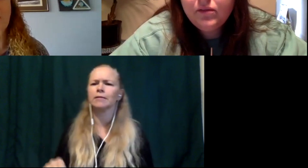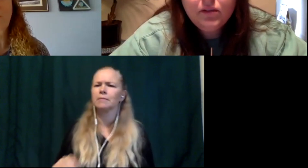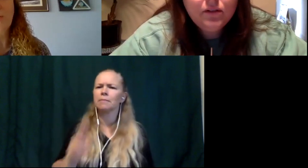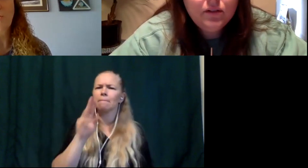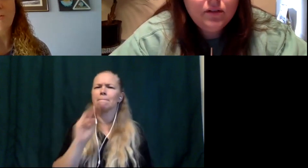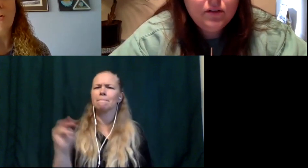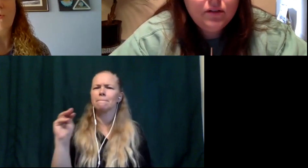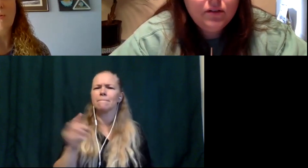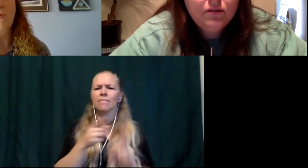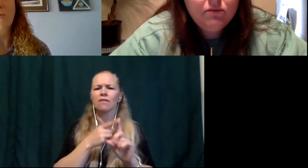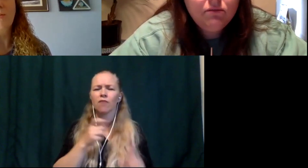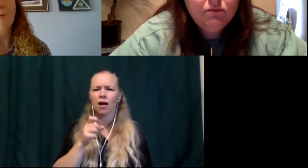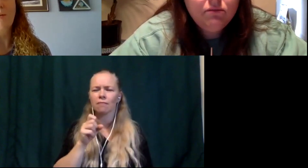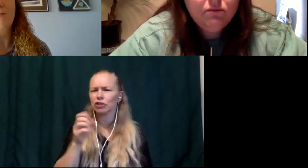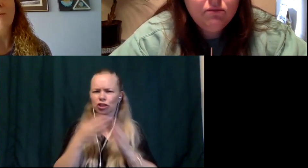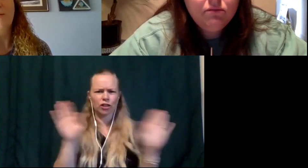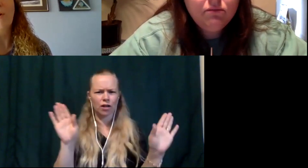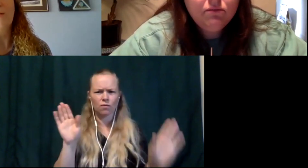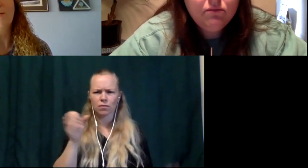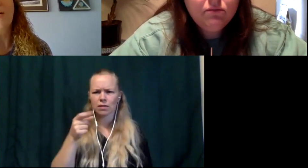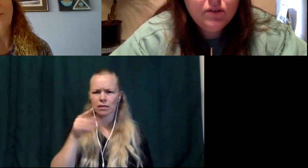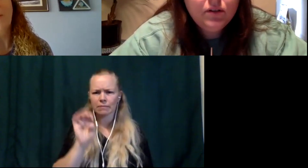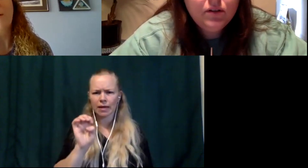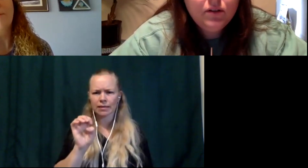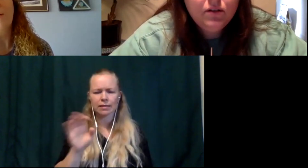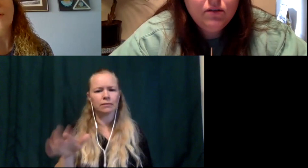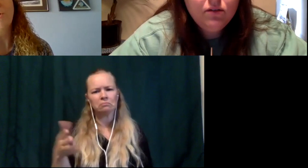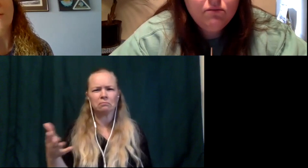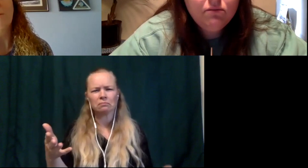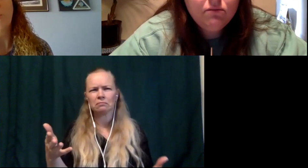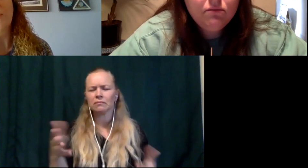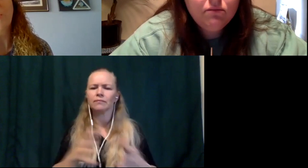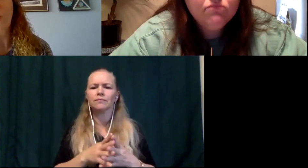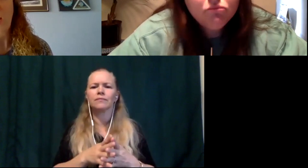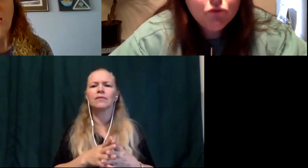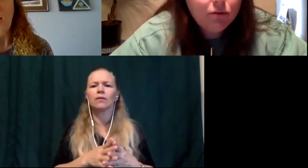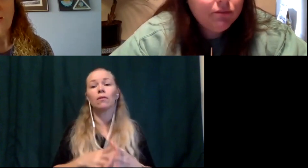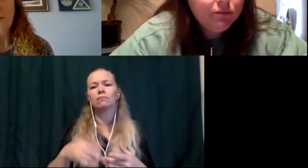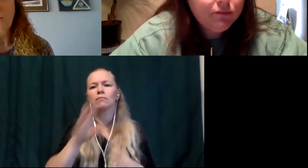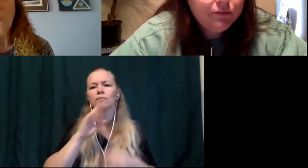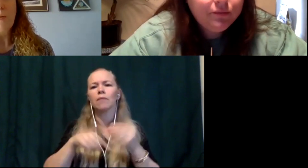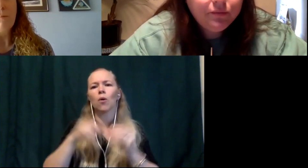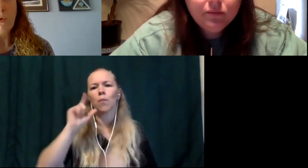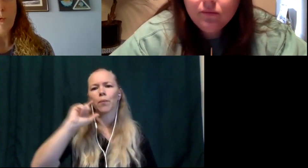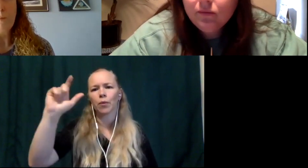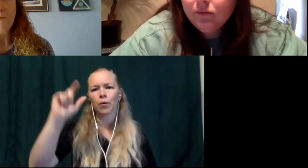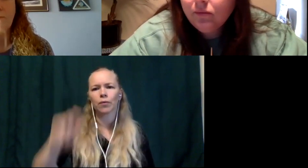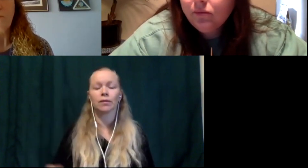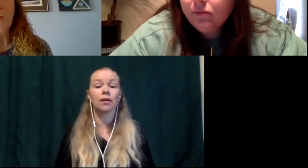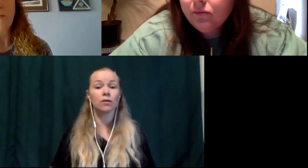Space exploration in general or just, let's talk about, I'll mention the moon. So, going to the